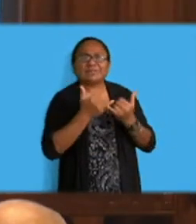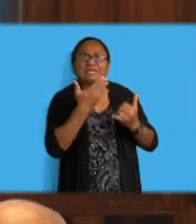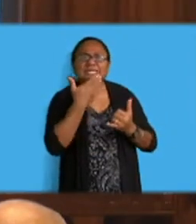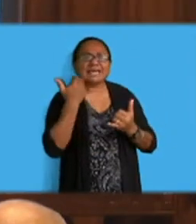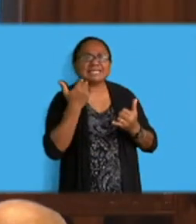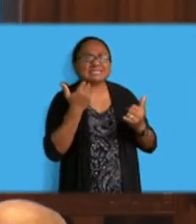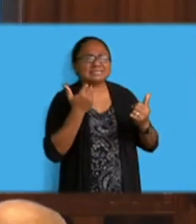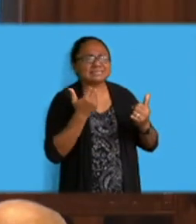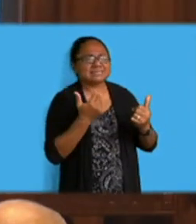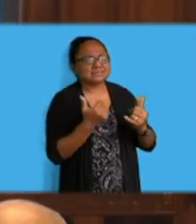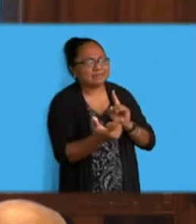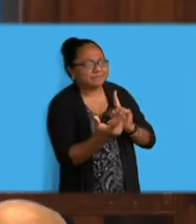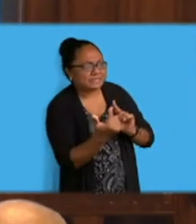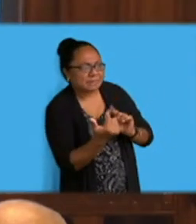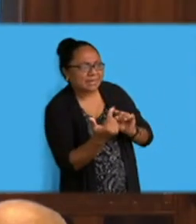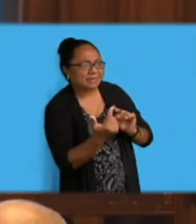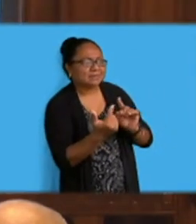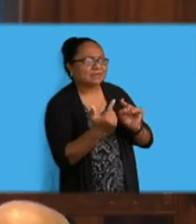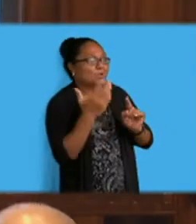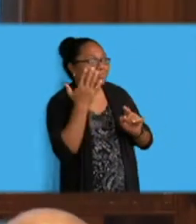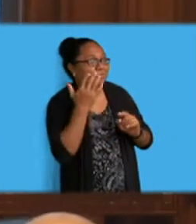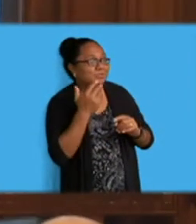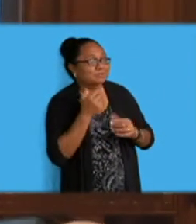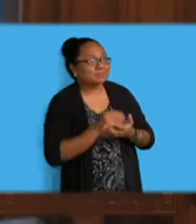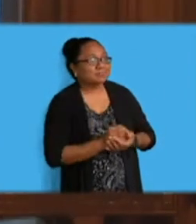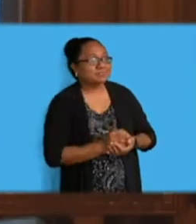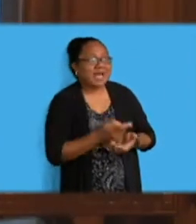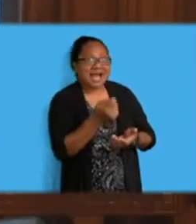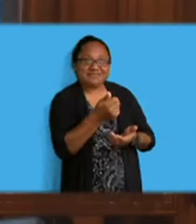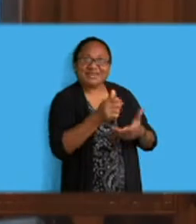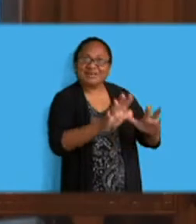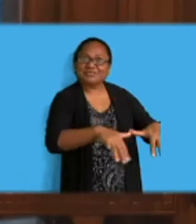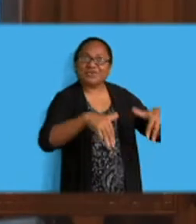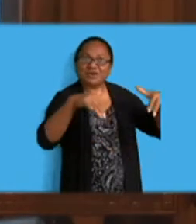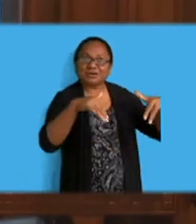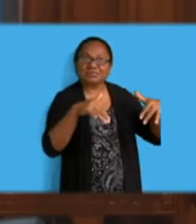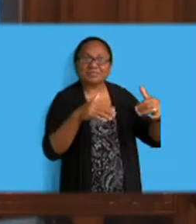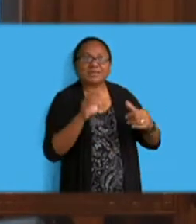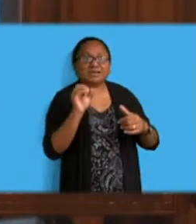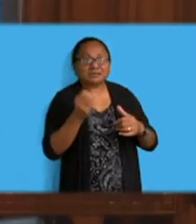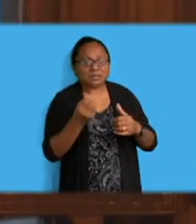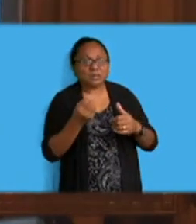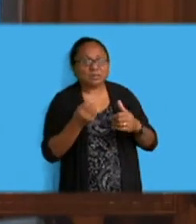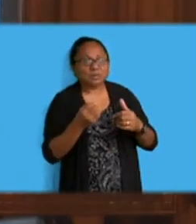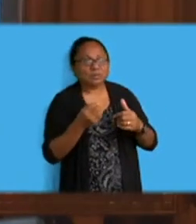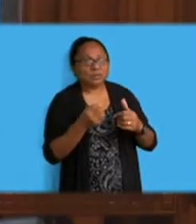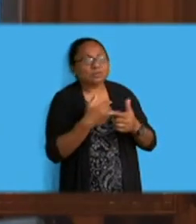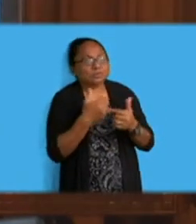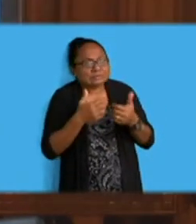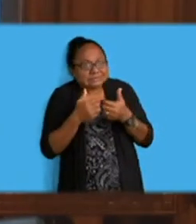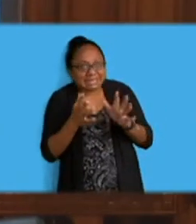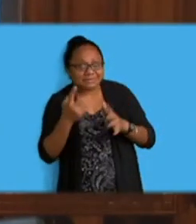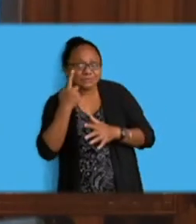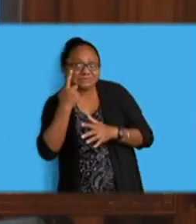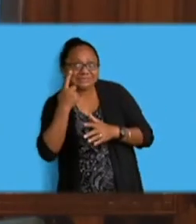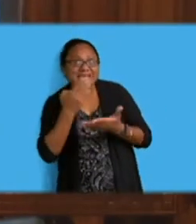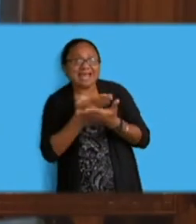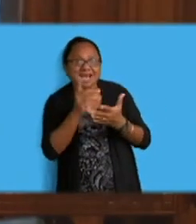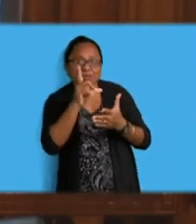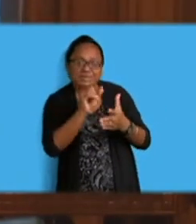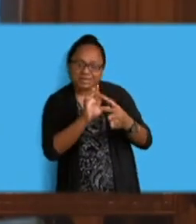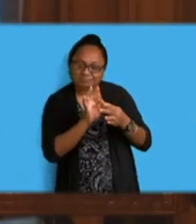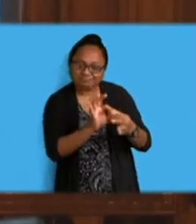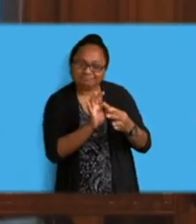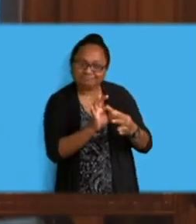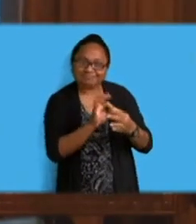very interesting feedback, which we went back and started to see how we could incorporate those suggestions provided